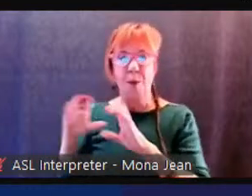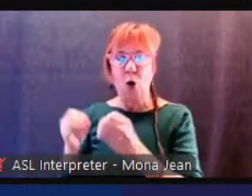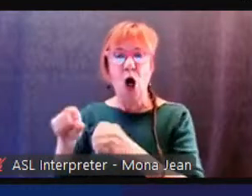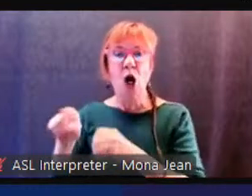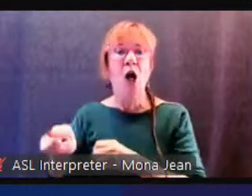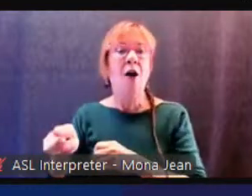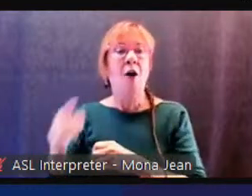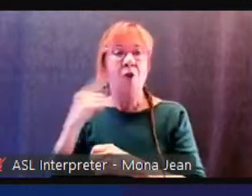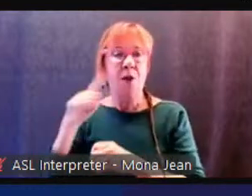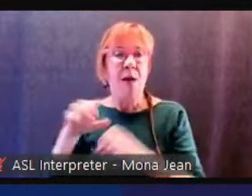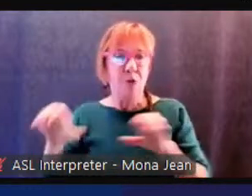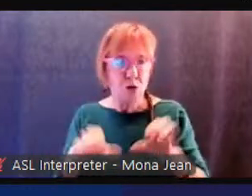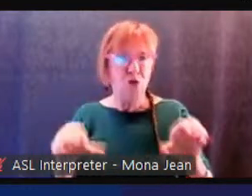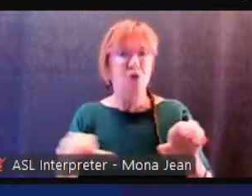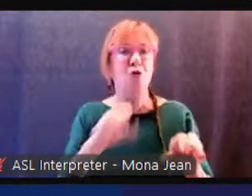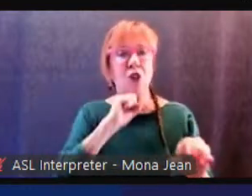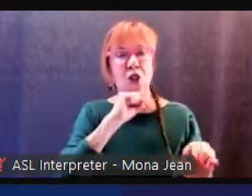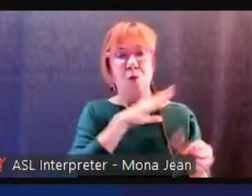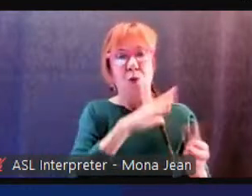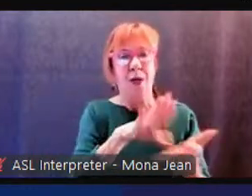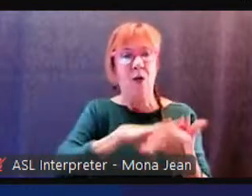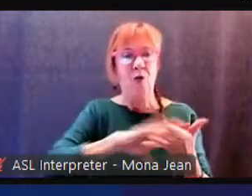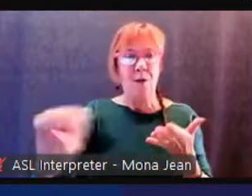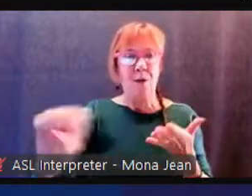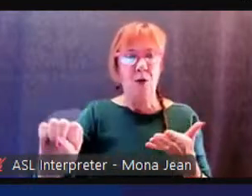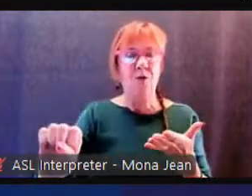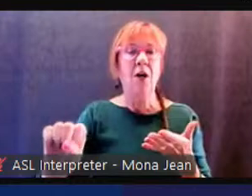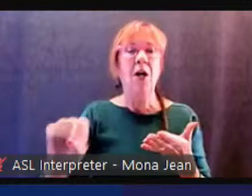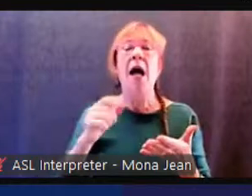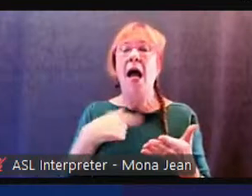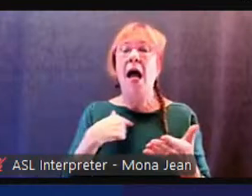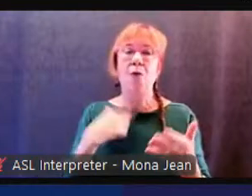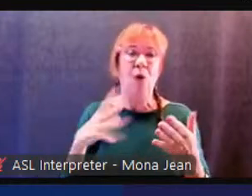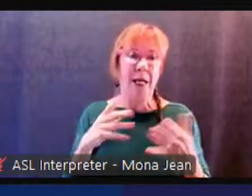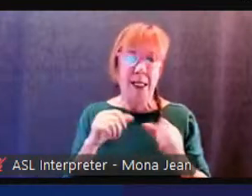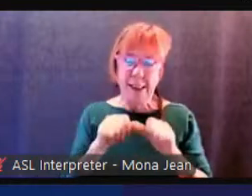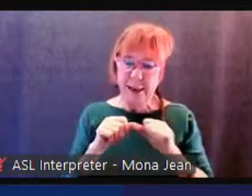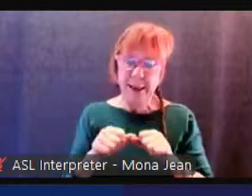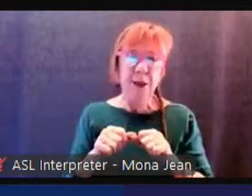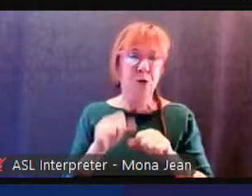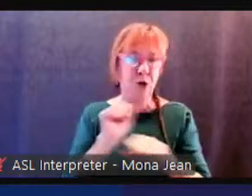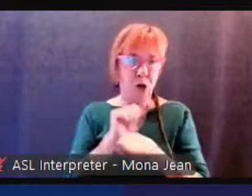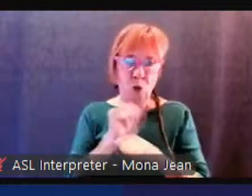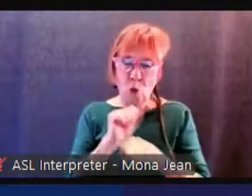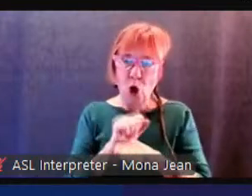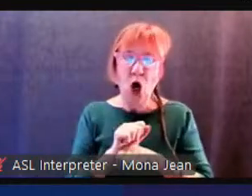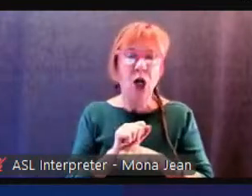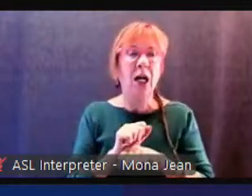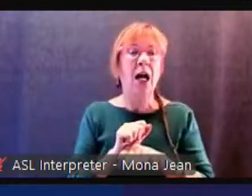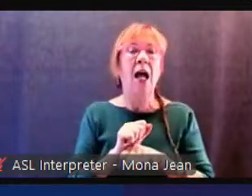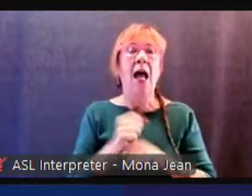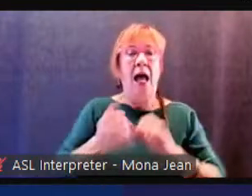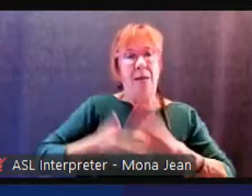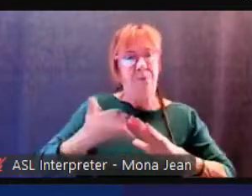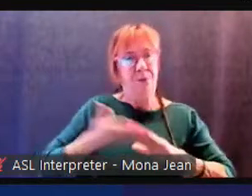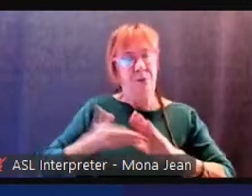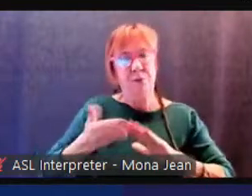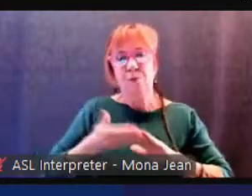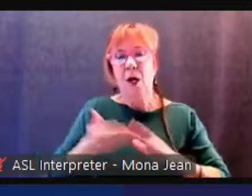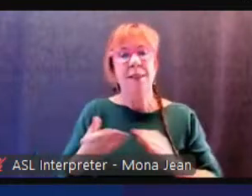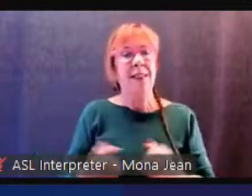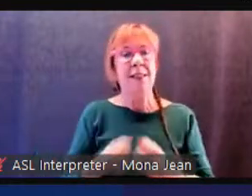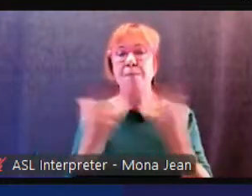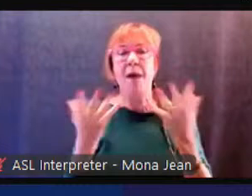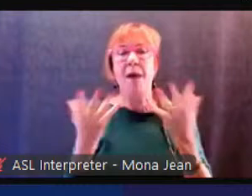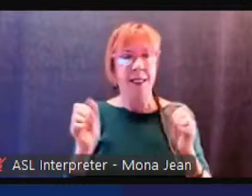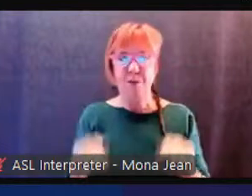and we continue to keep resources on this and continue to submit as many ROEs as possible as